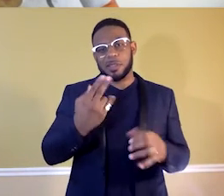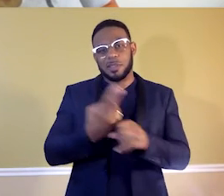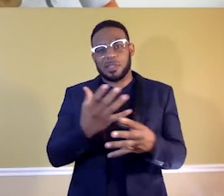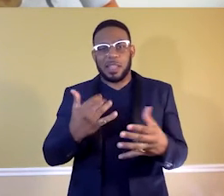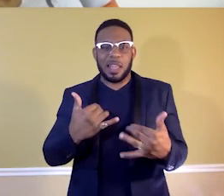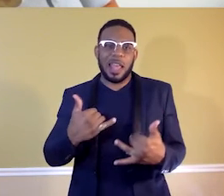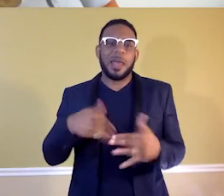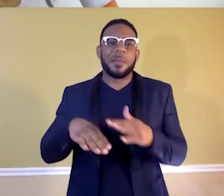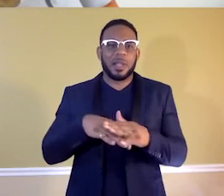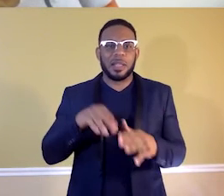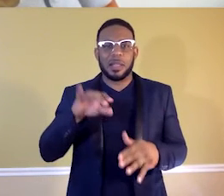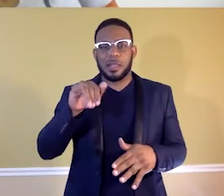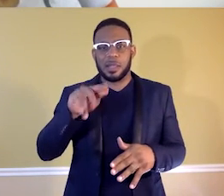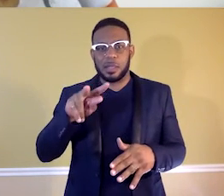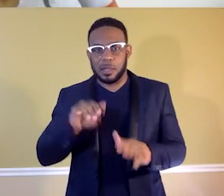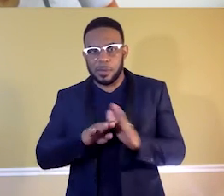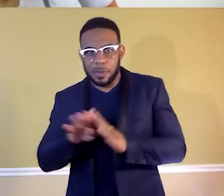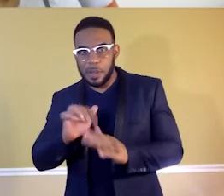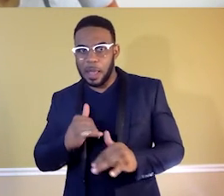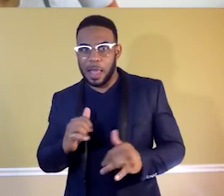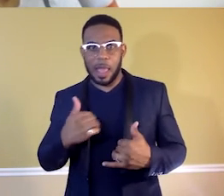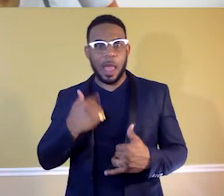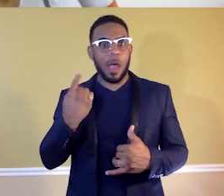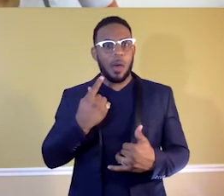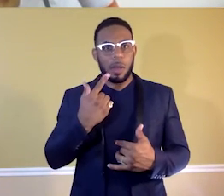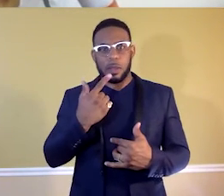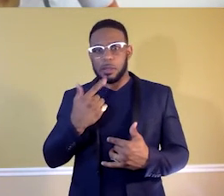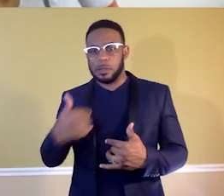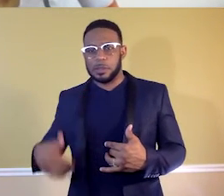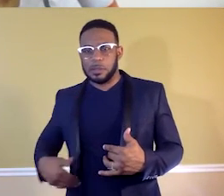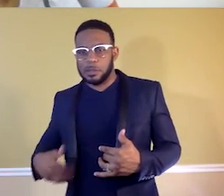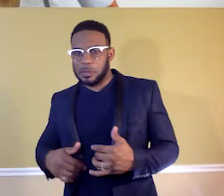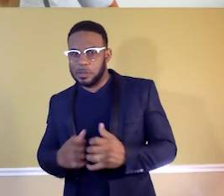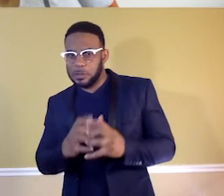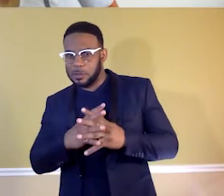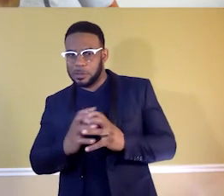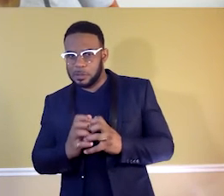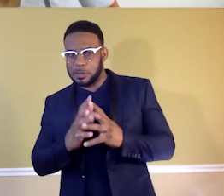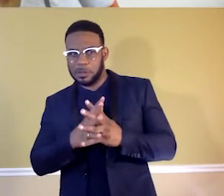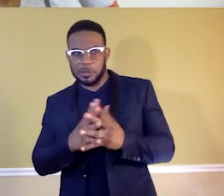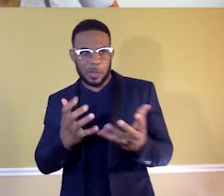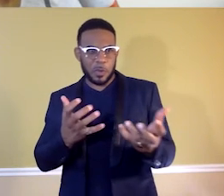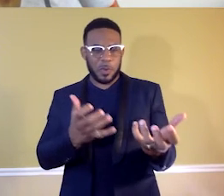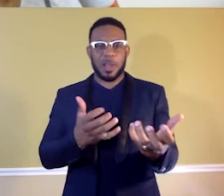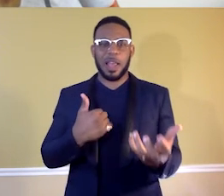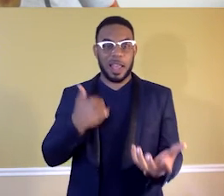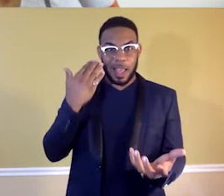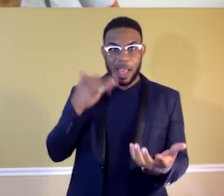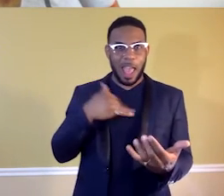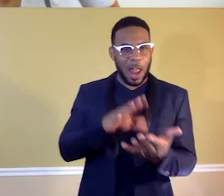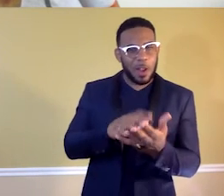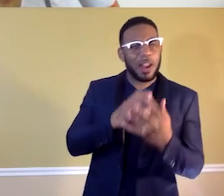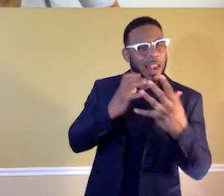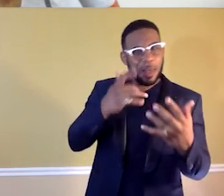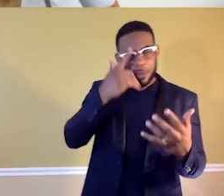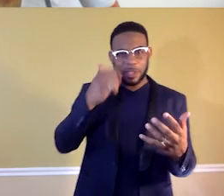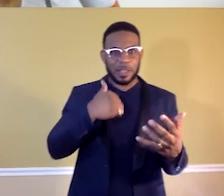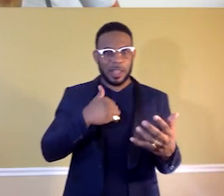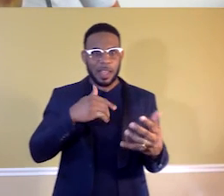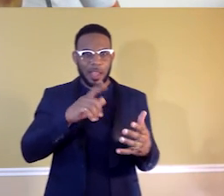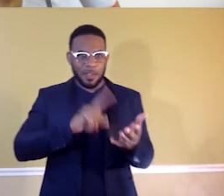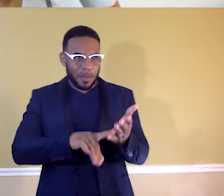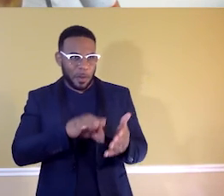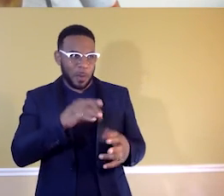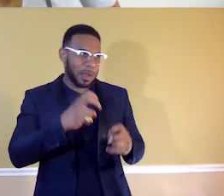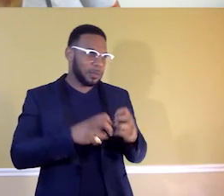I was basically a Java developer, but I had always an itch on like building things. Like I learned a lot because I found problems